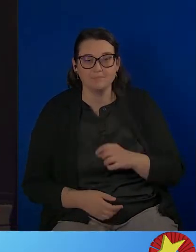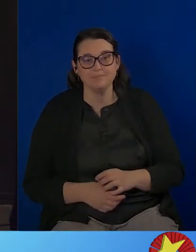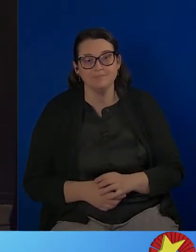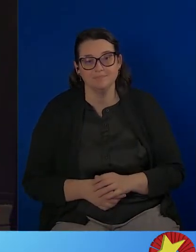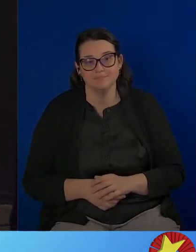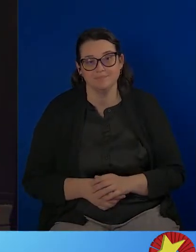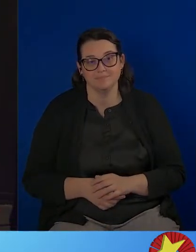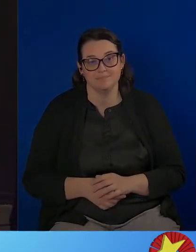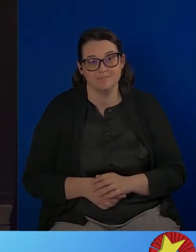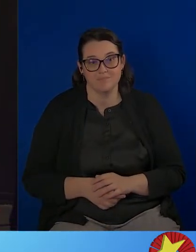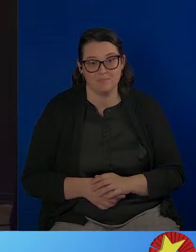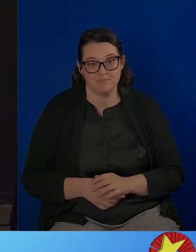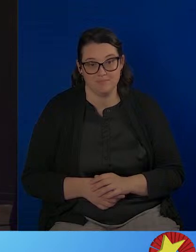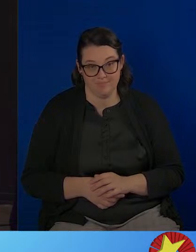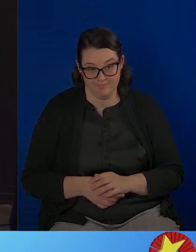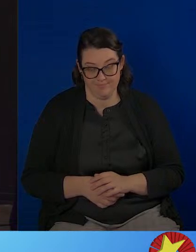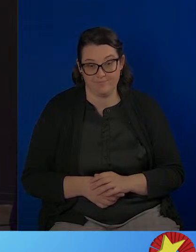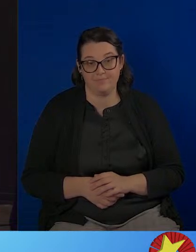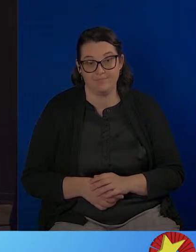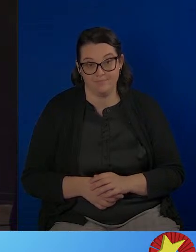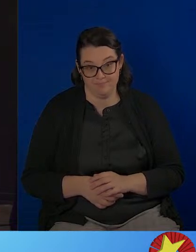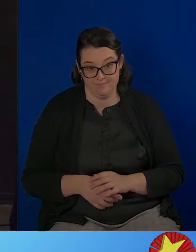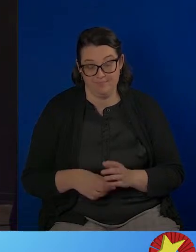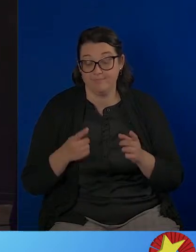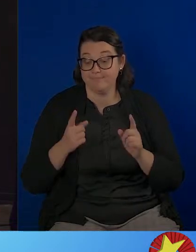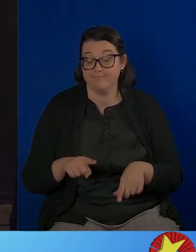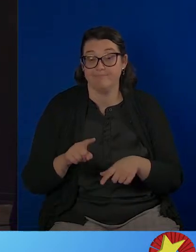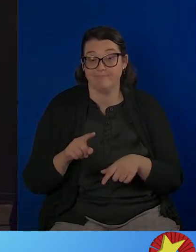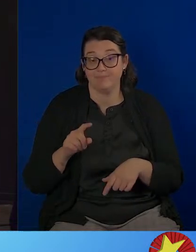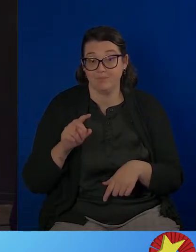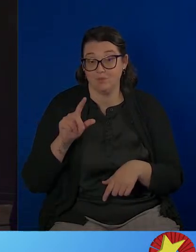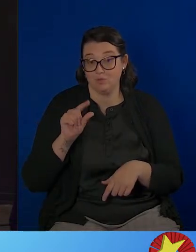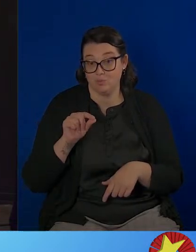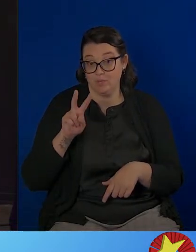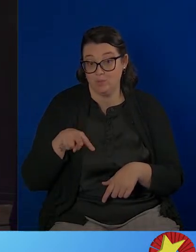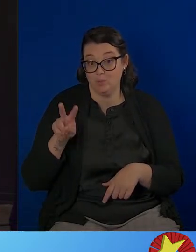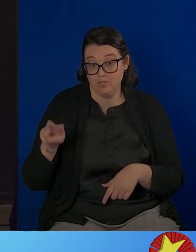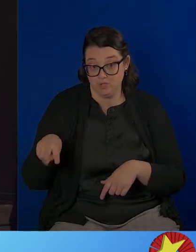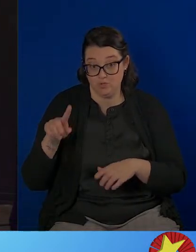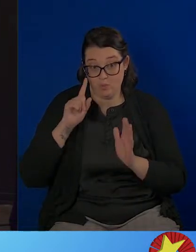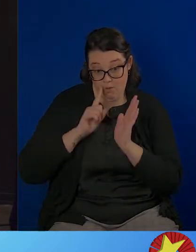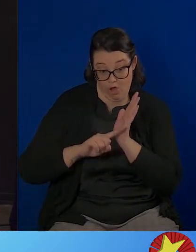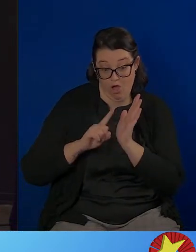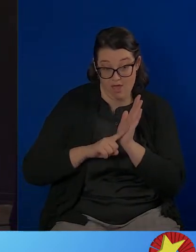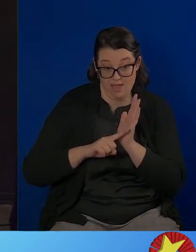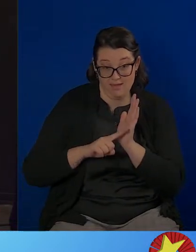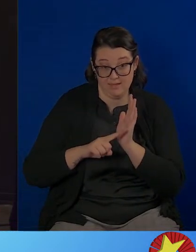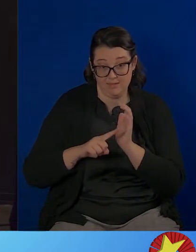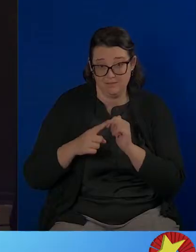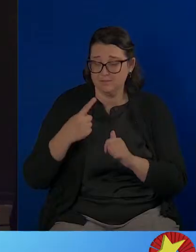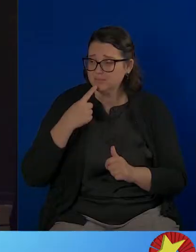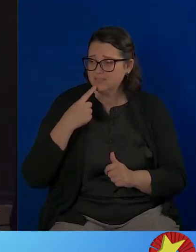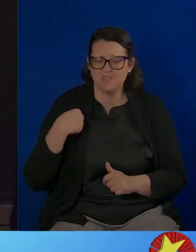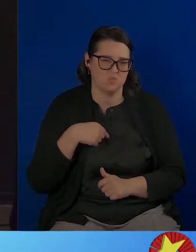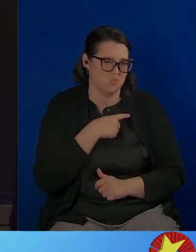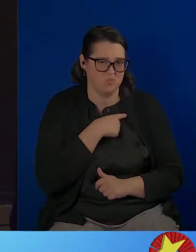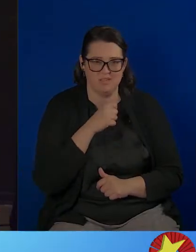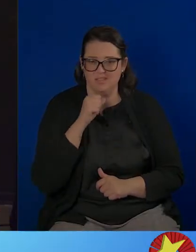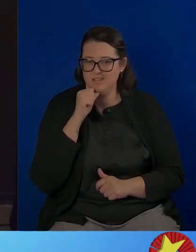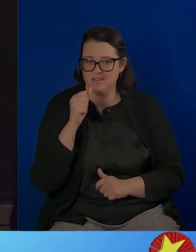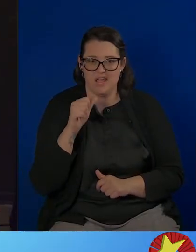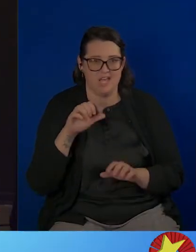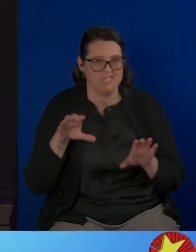is that in the 2022 sunset audit, it was stated that we were not doing a very good